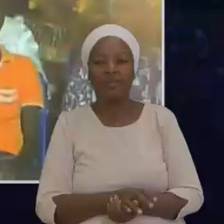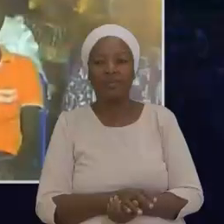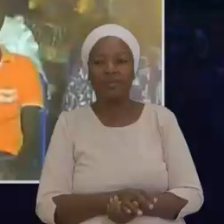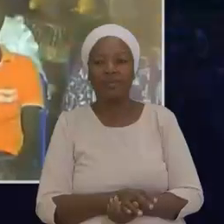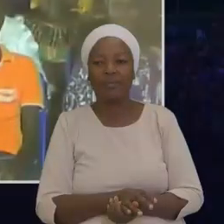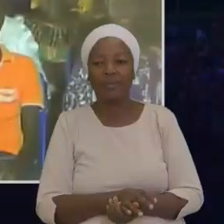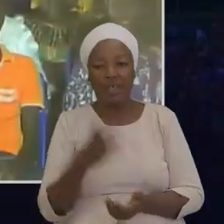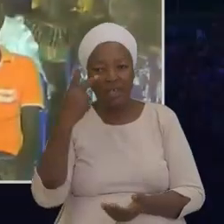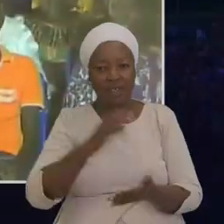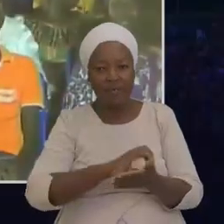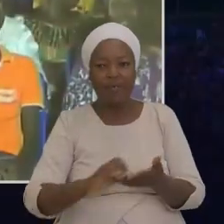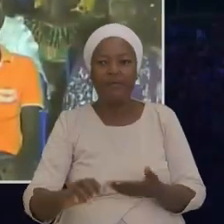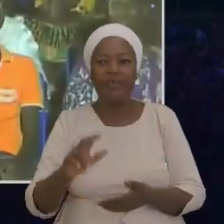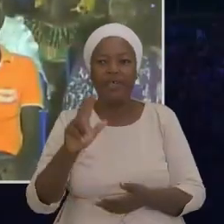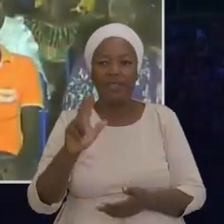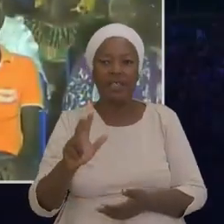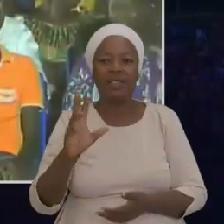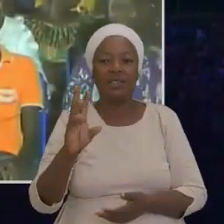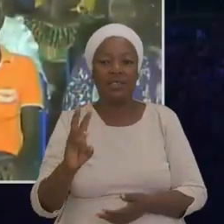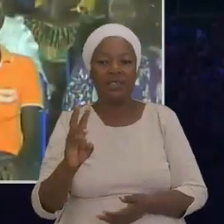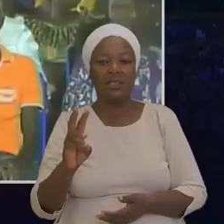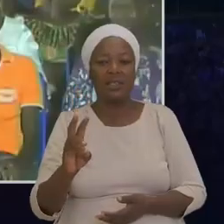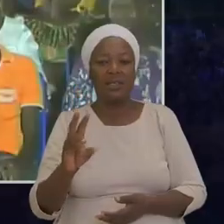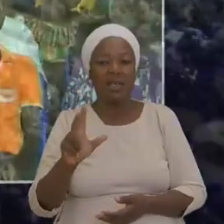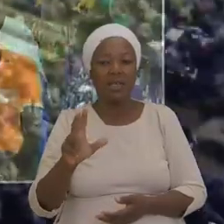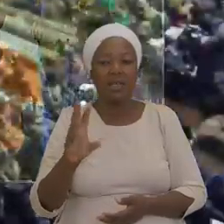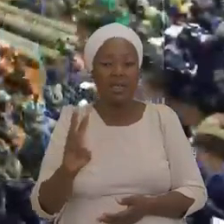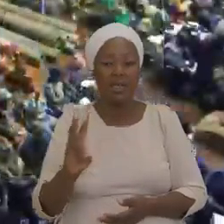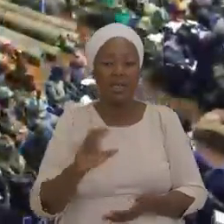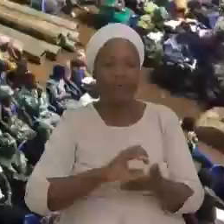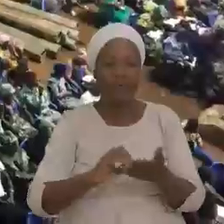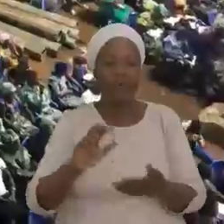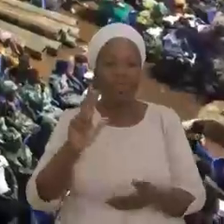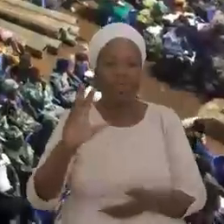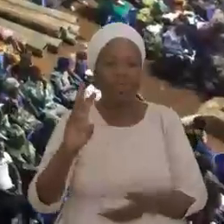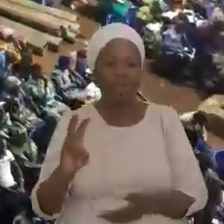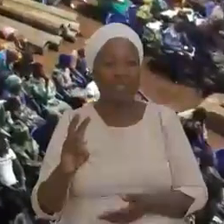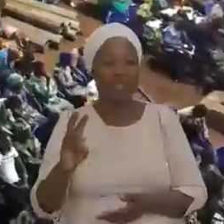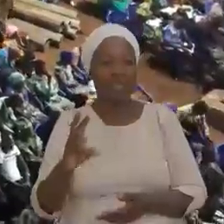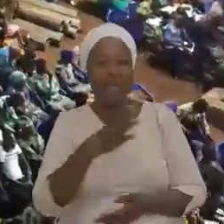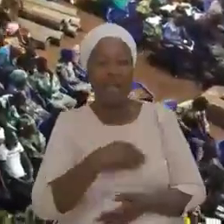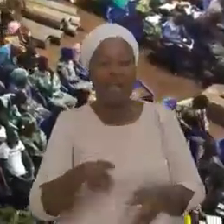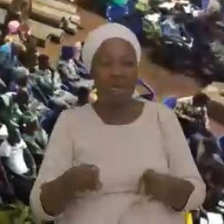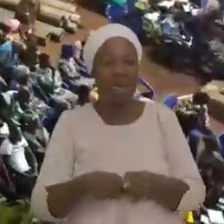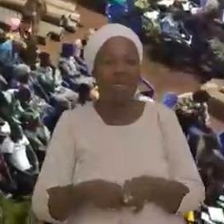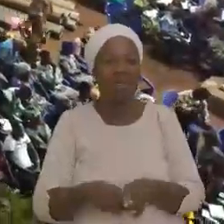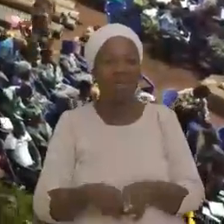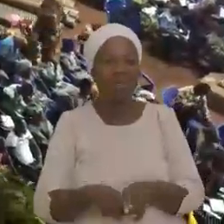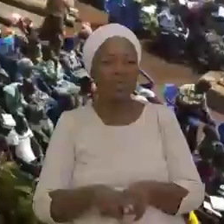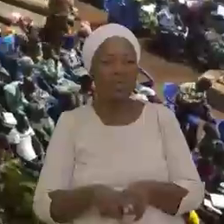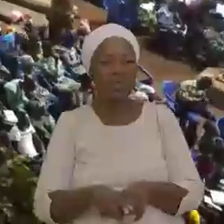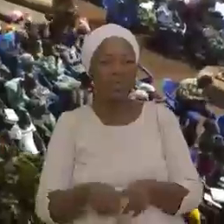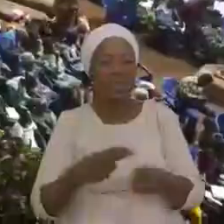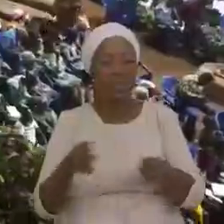Look at verse 36. 36, in verse 36, and as soon as Jesus heard the